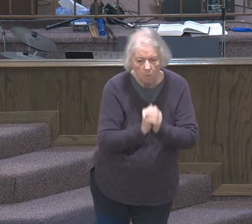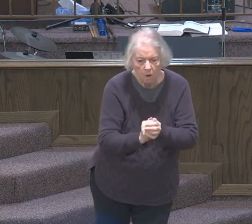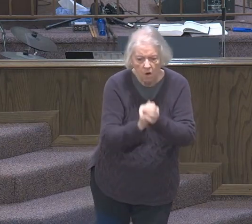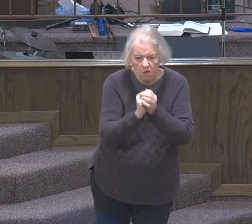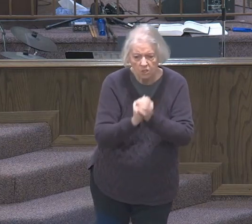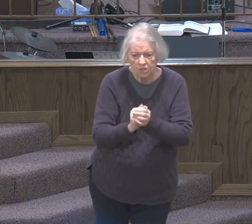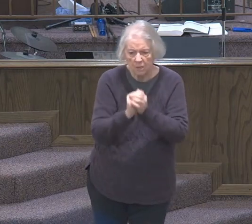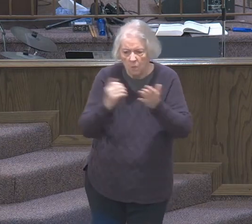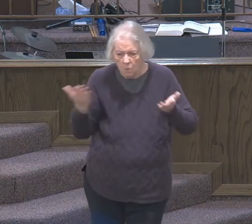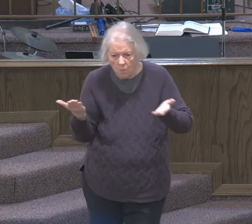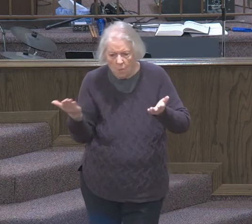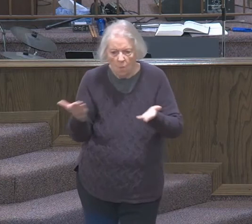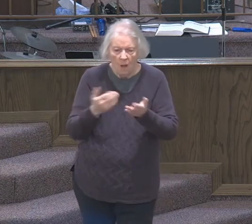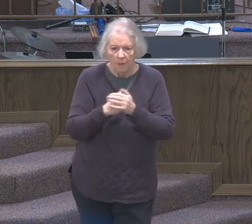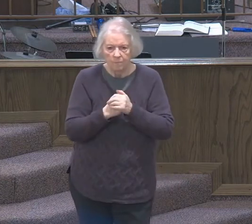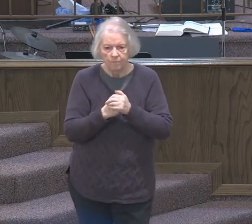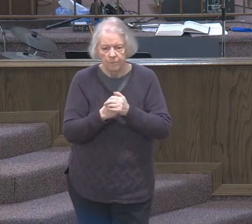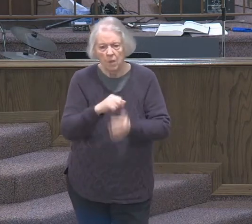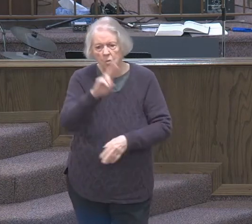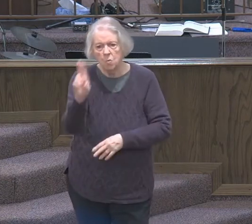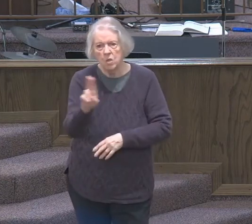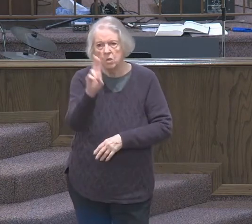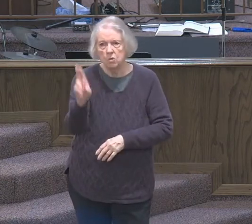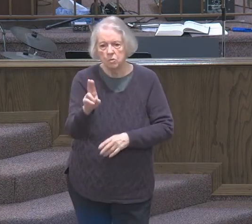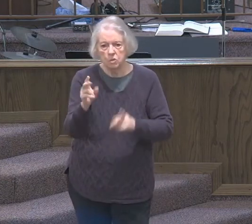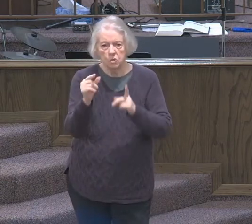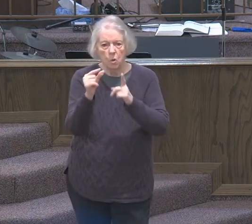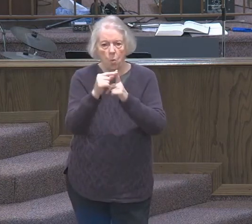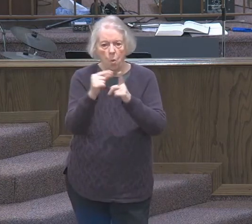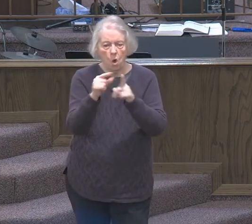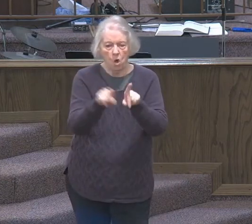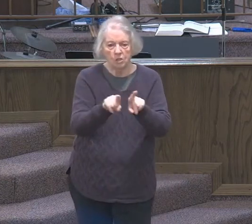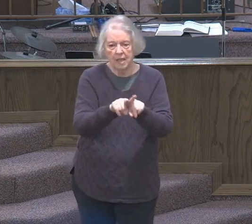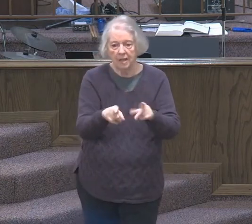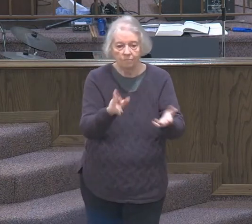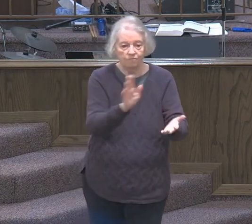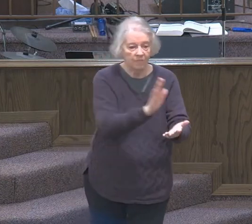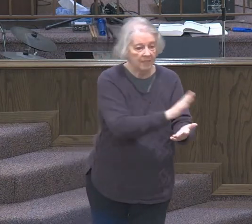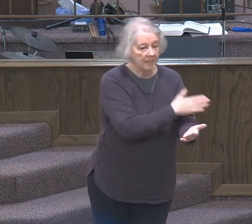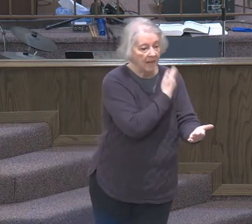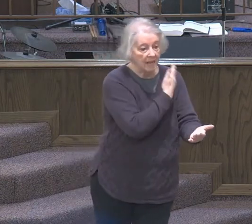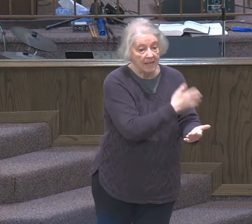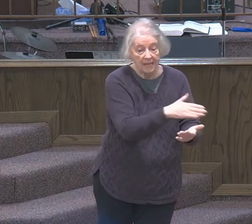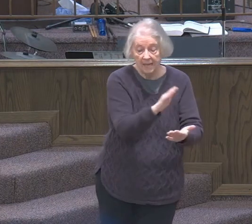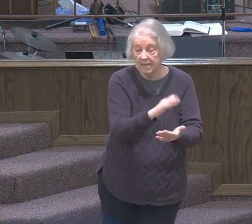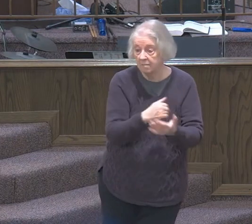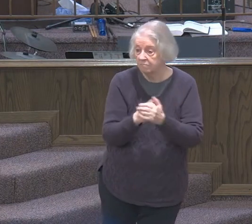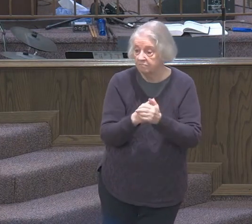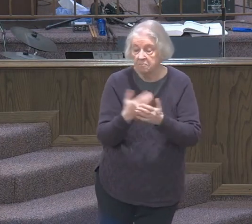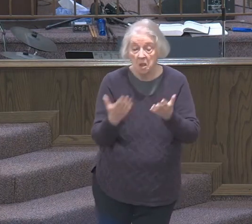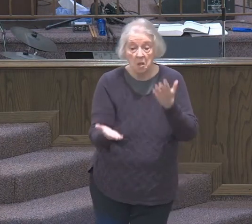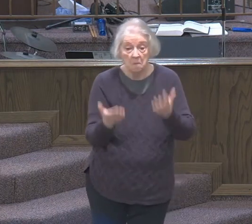use words such as singing or shouting or